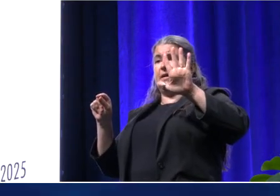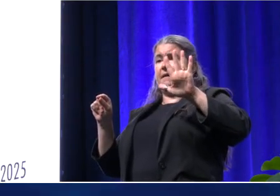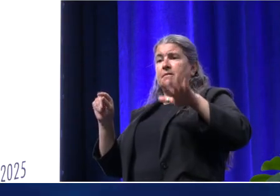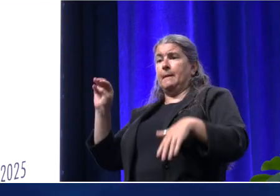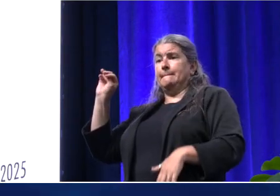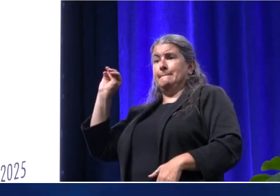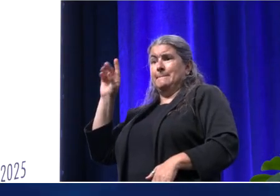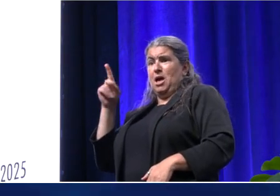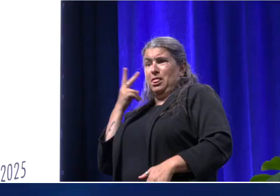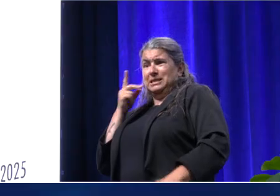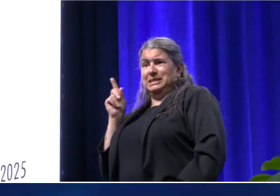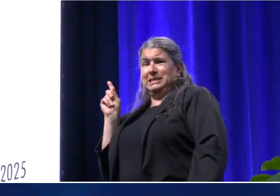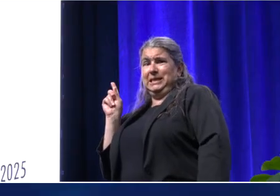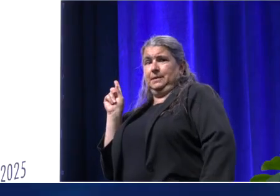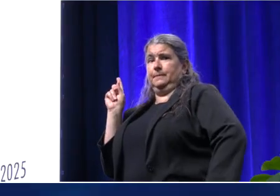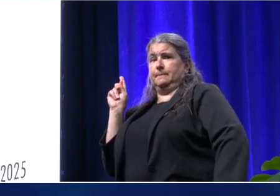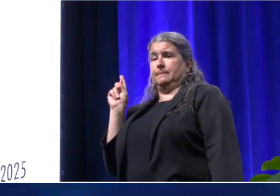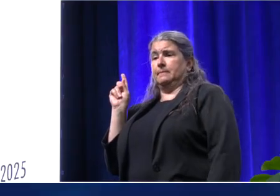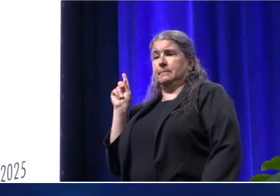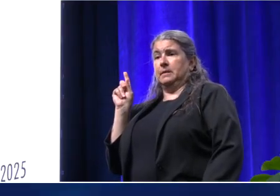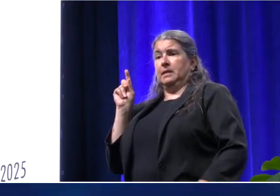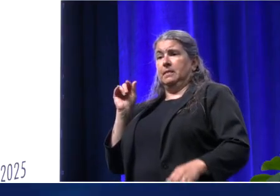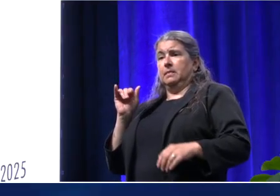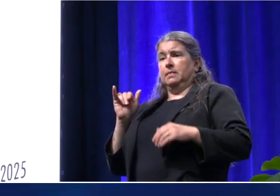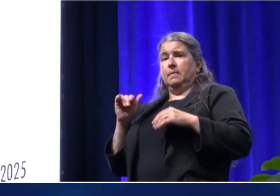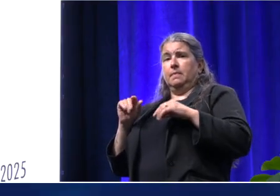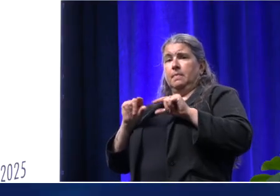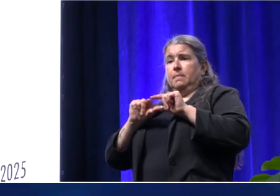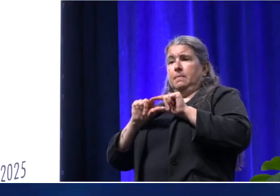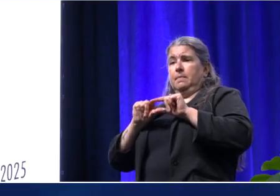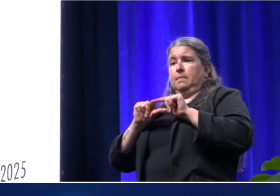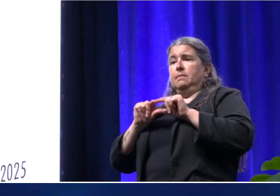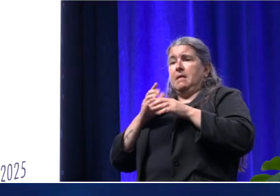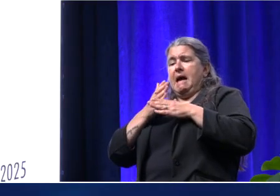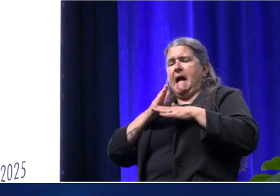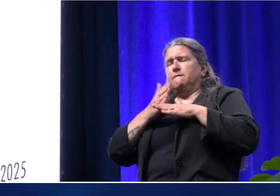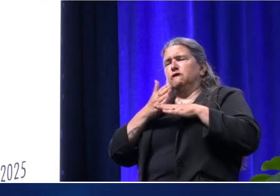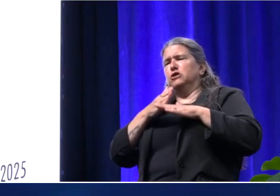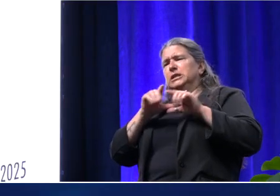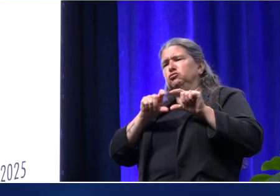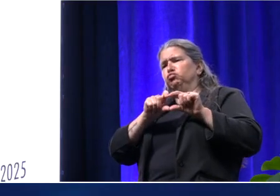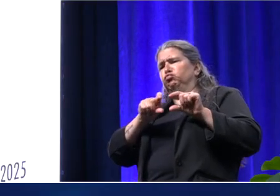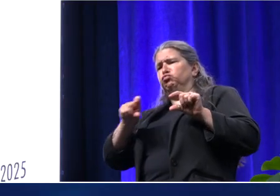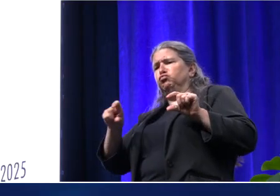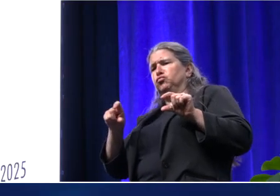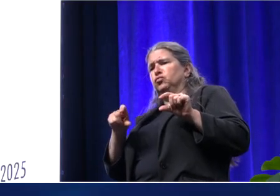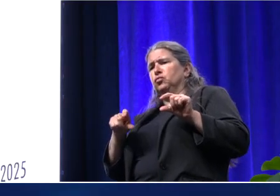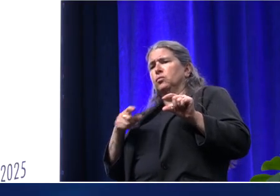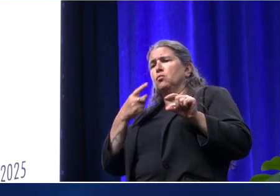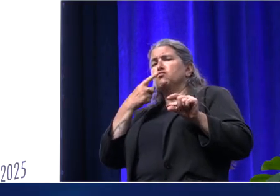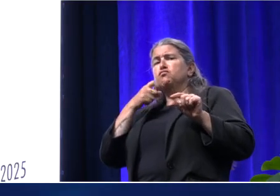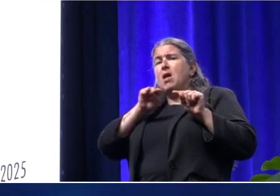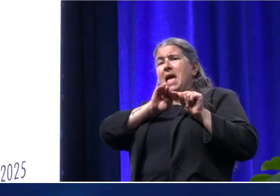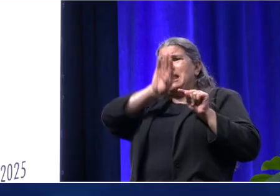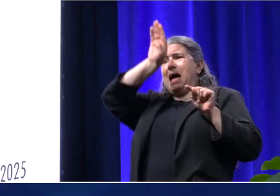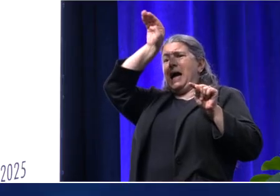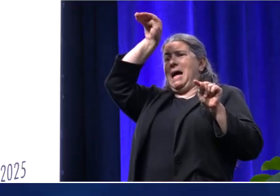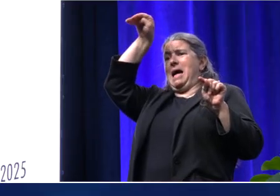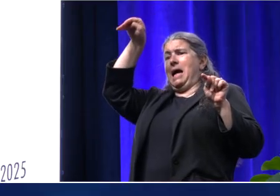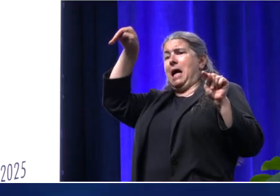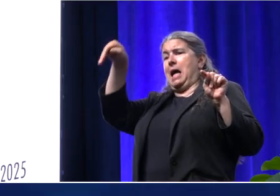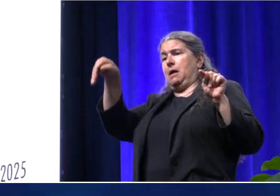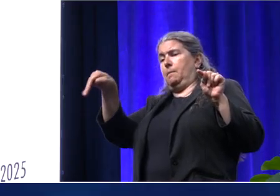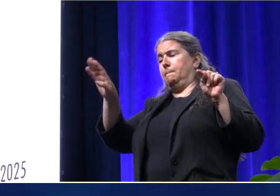the gray bar in the middle is their average during this period. Red is higher than average, blue is lower than average. 219 is the number of overdose deaths